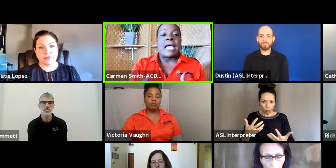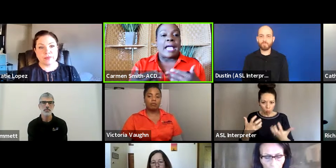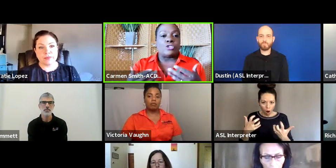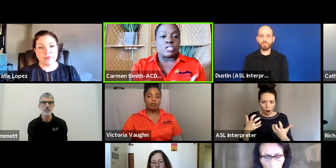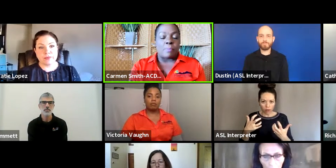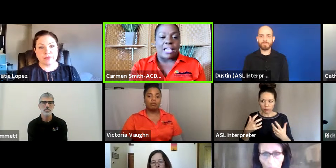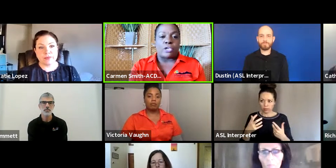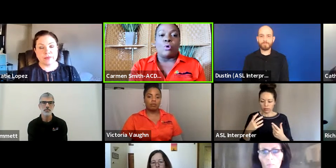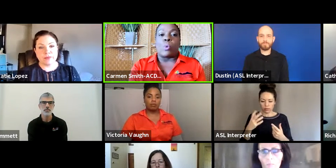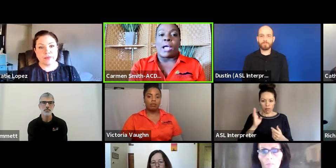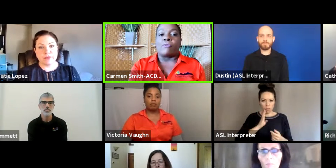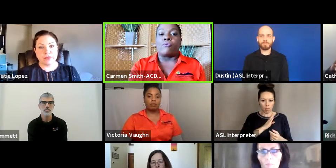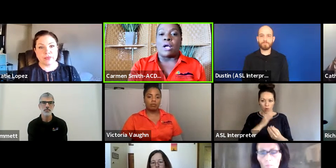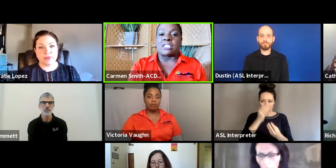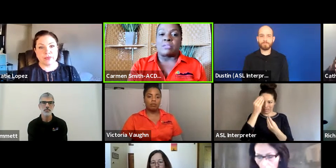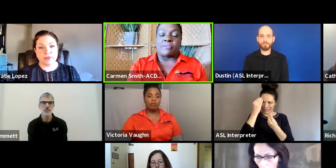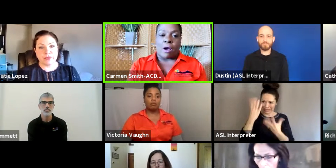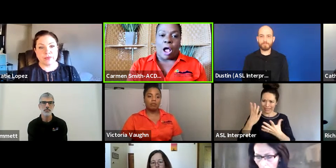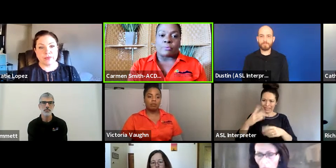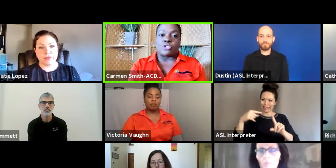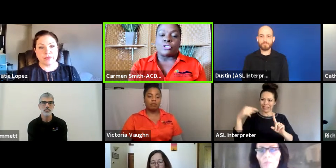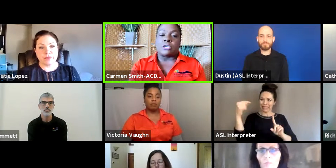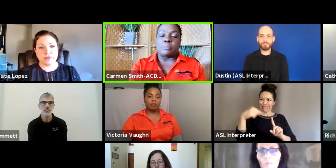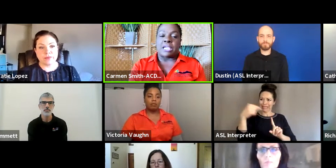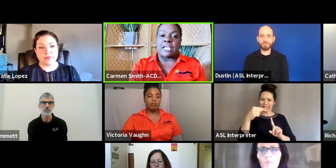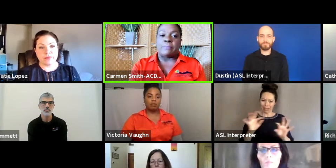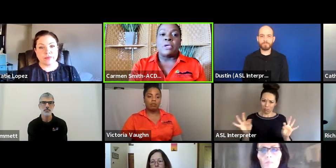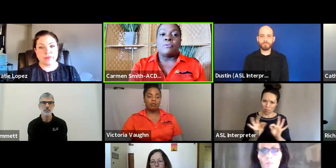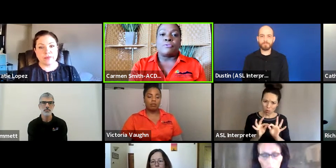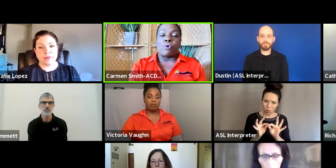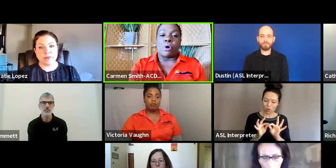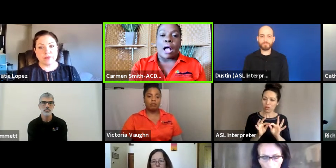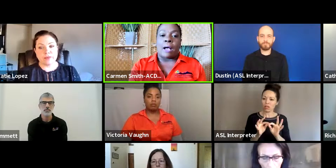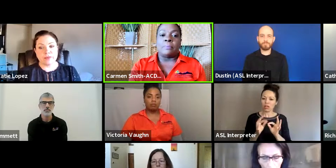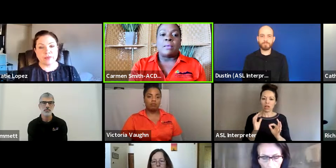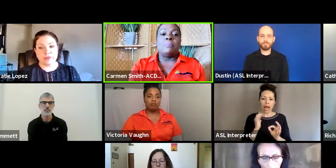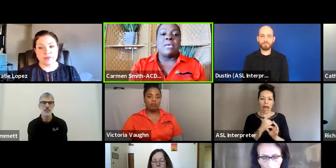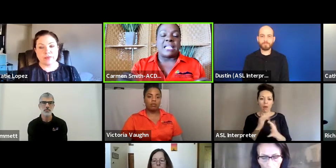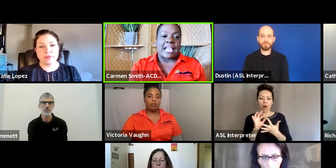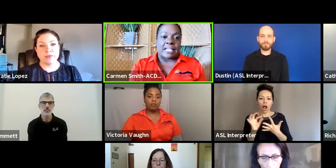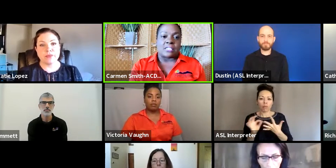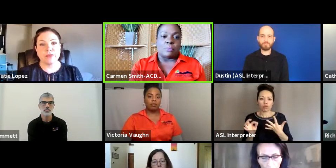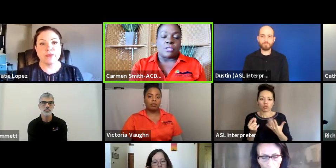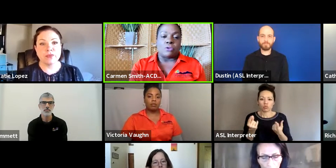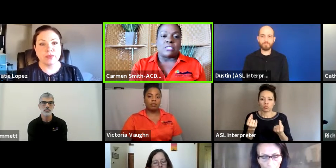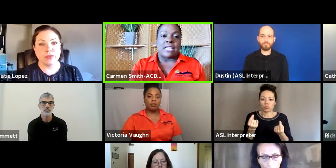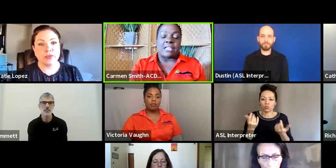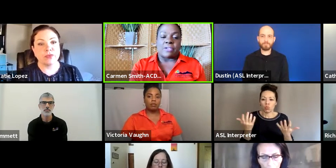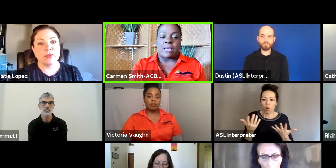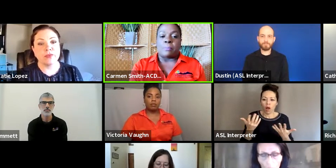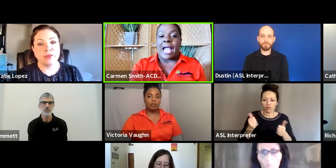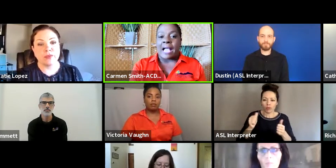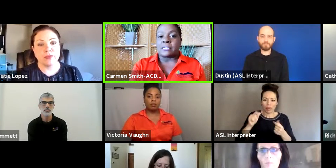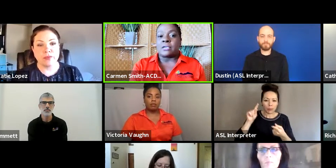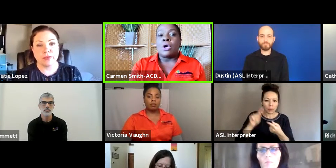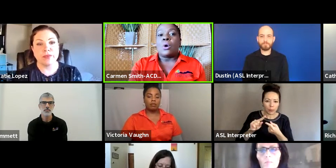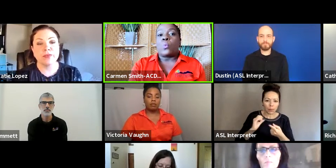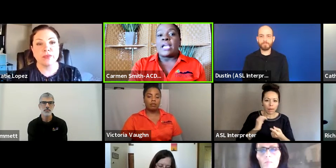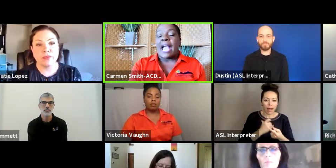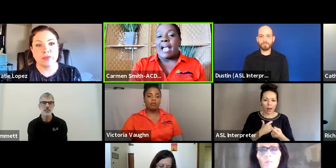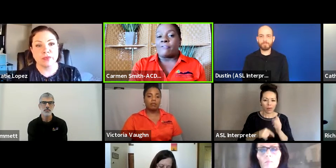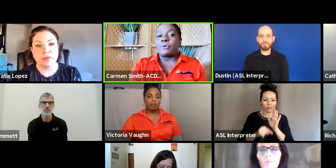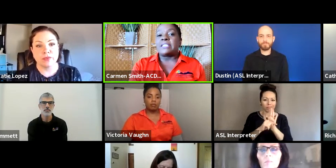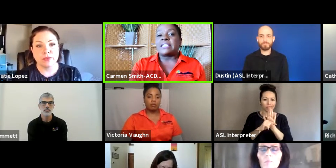of the board and just make you aware of what some of our options could be for mitigating some of those negative